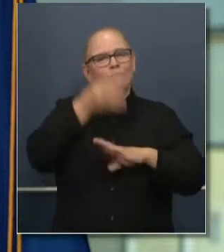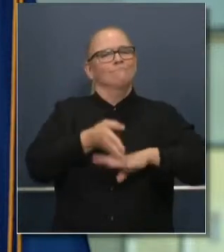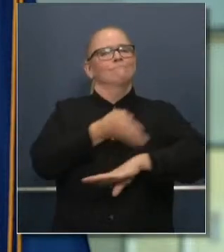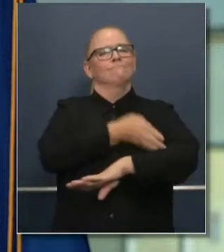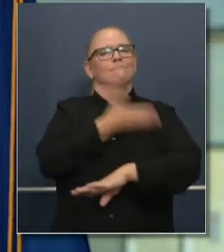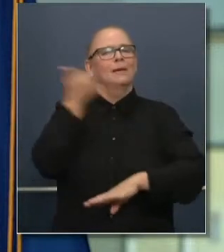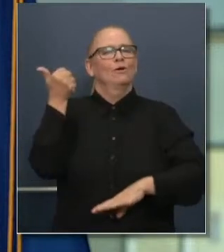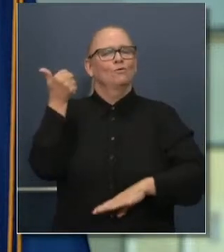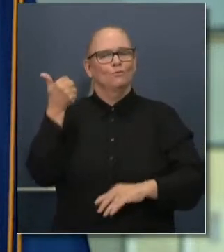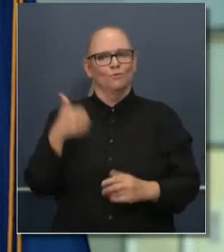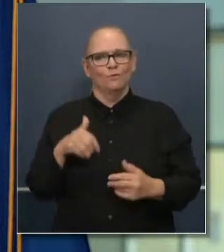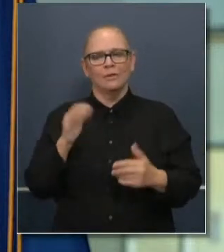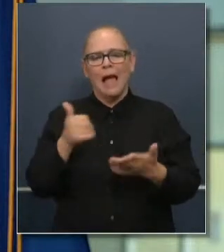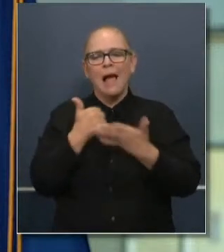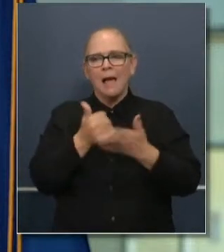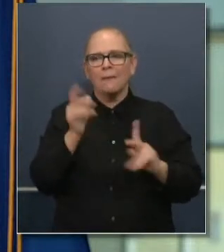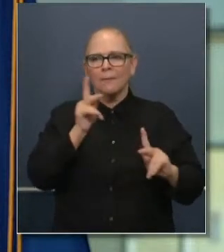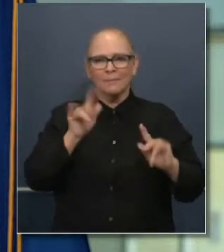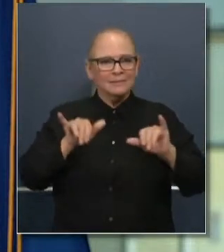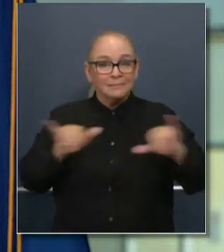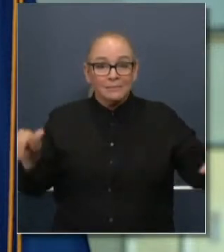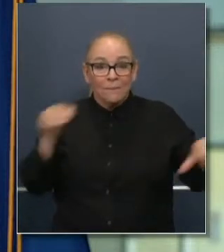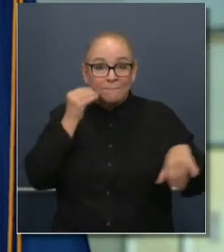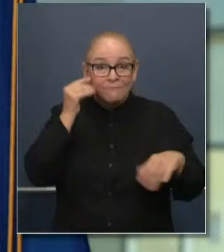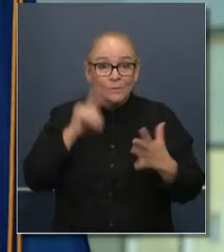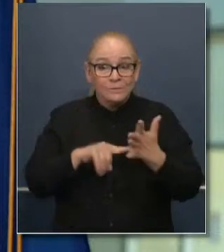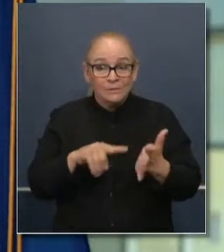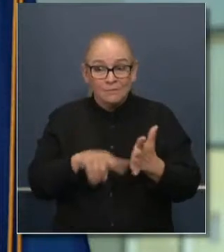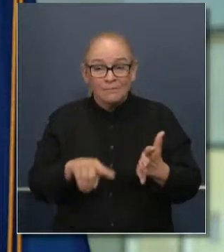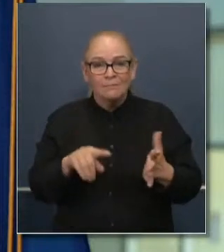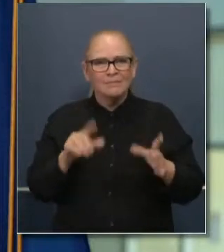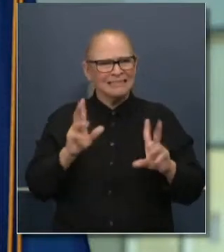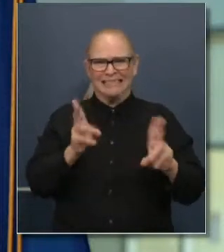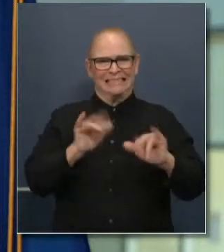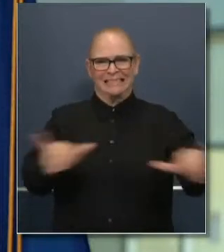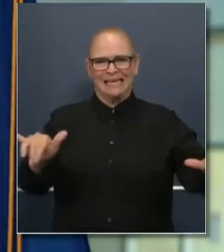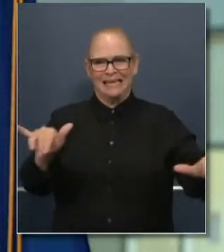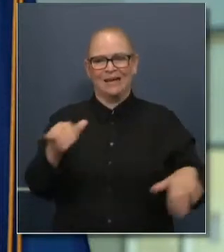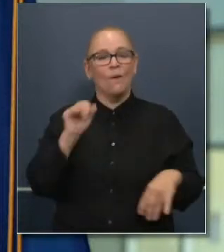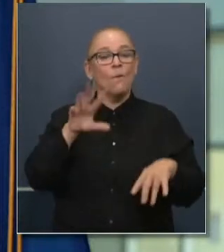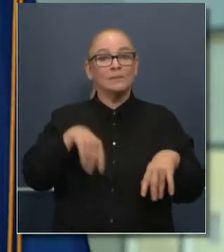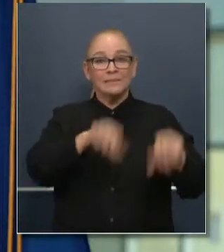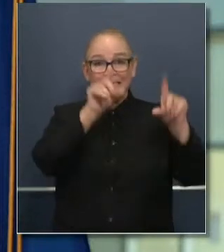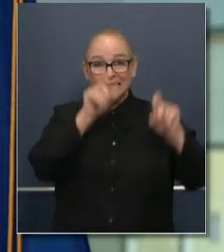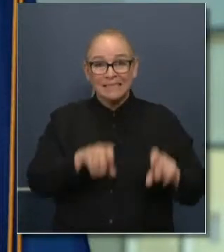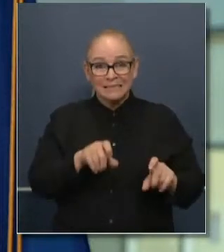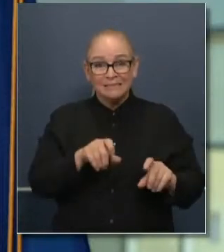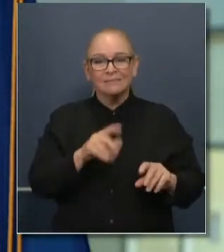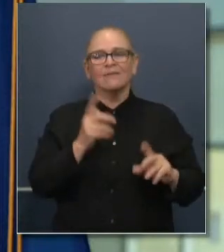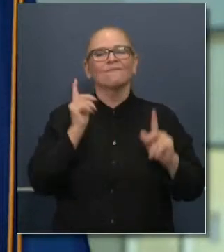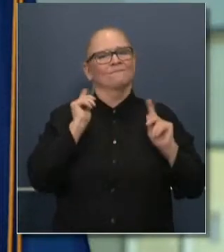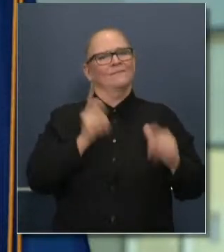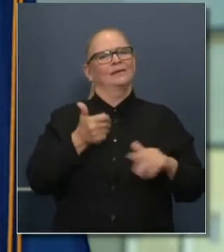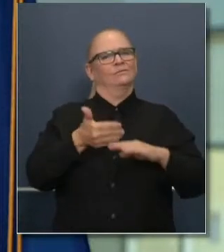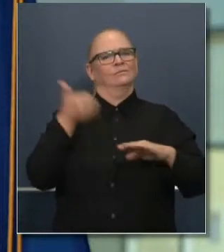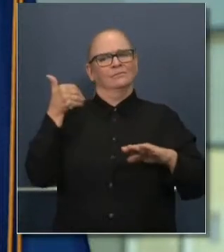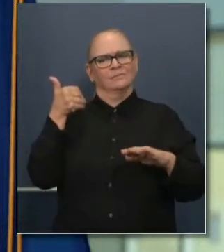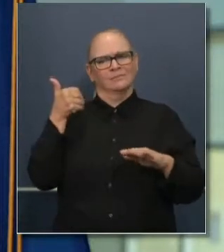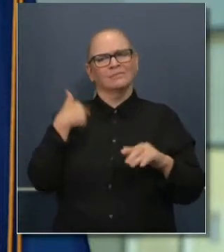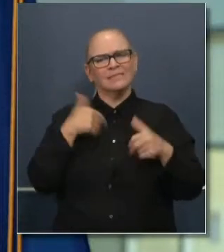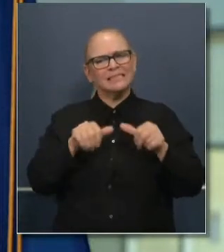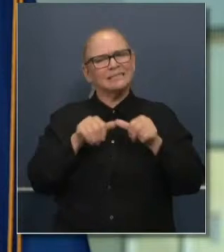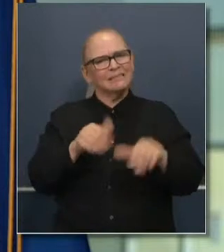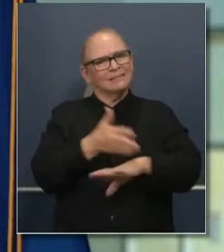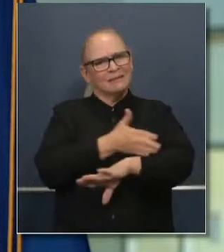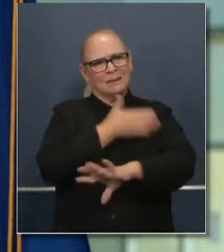or isolate, do so in a safe, supported way for the appropriate amount of time. So we continue to build up that